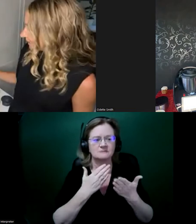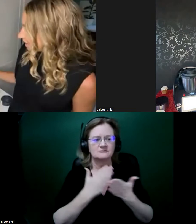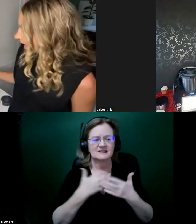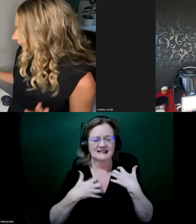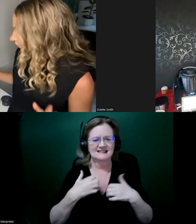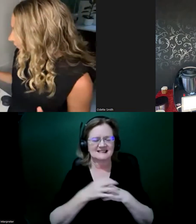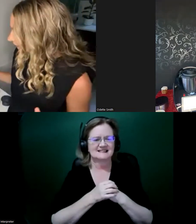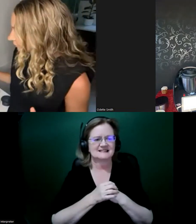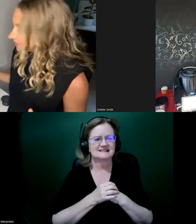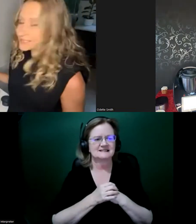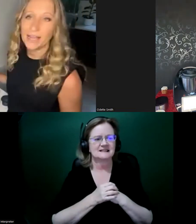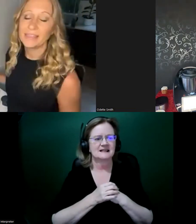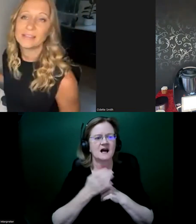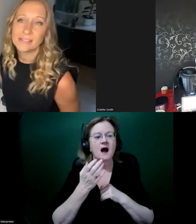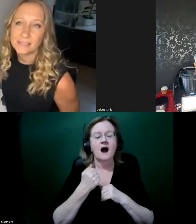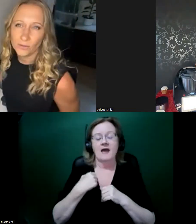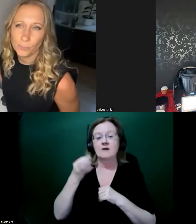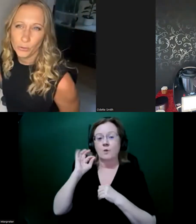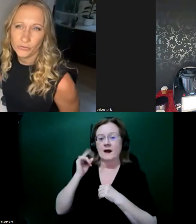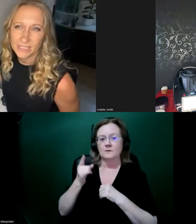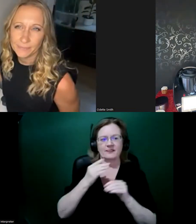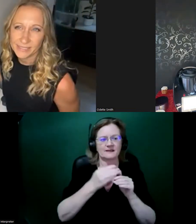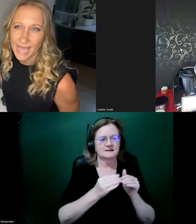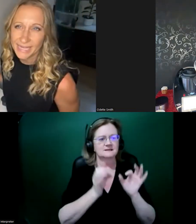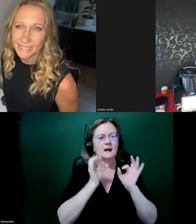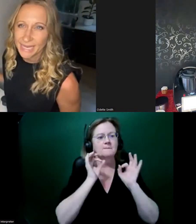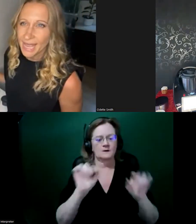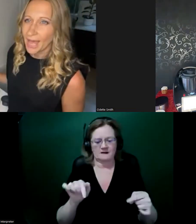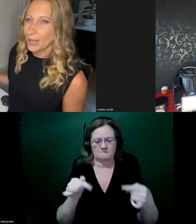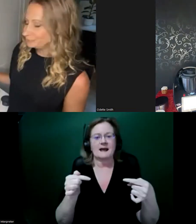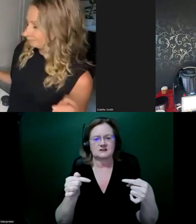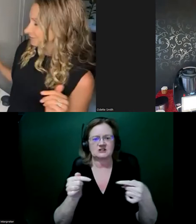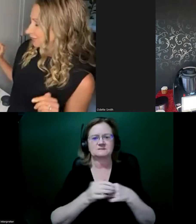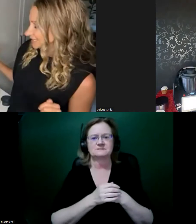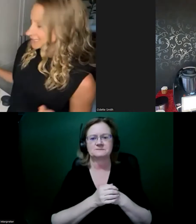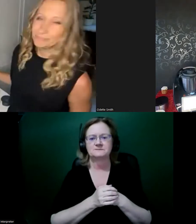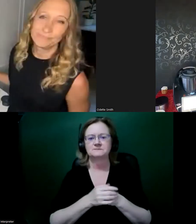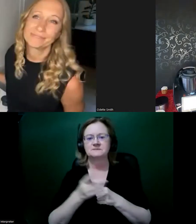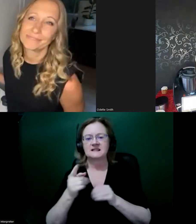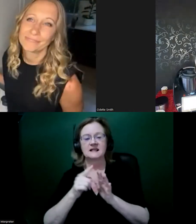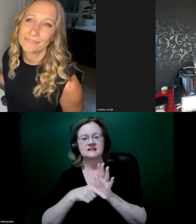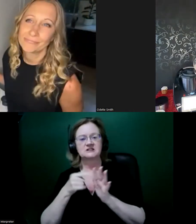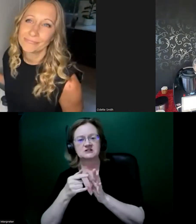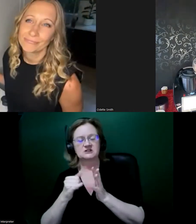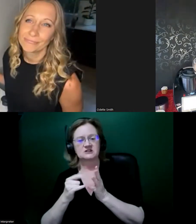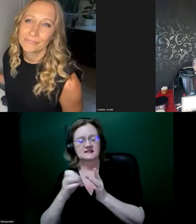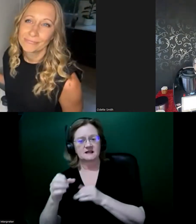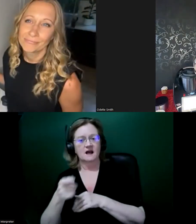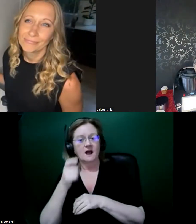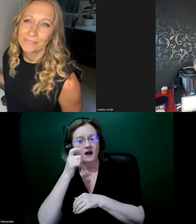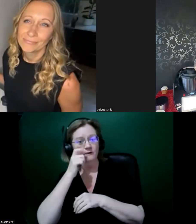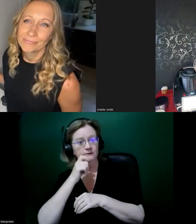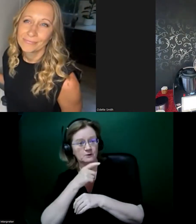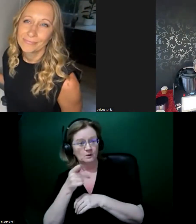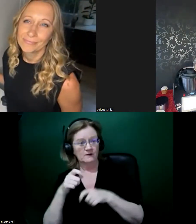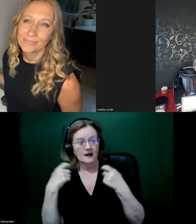excited. I've got a white Thermomix, and I think this is just going to look perfect beside it. We've had a number of our team members already earn the black. They're going to be